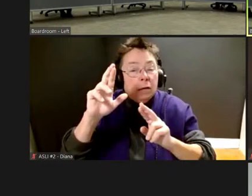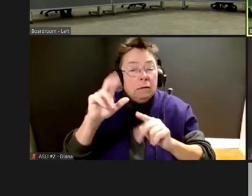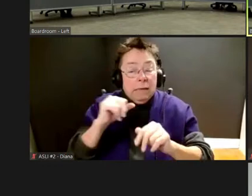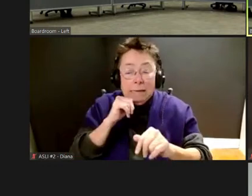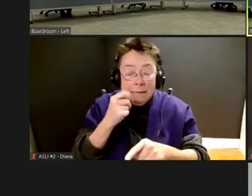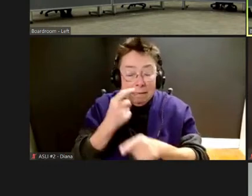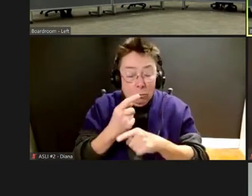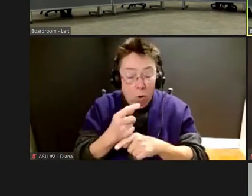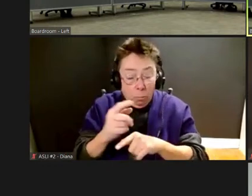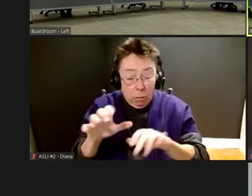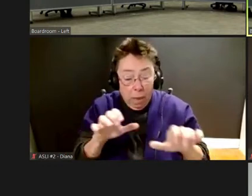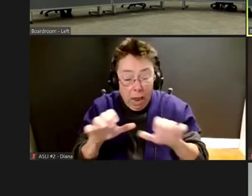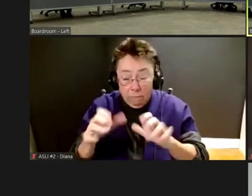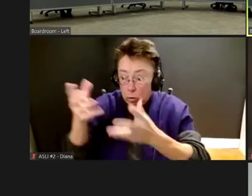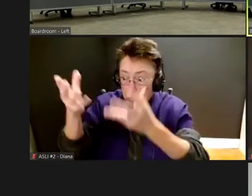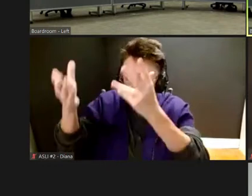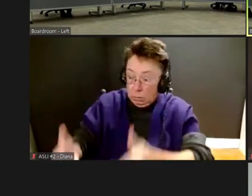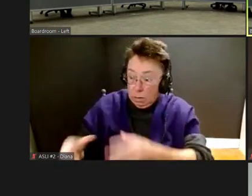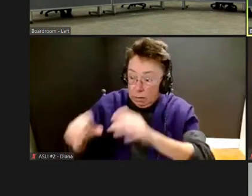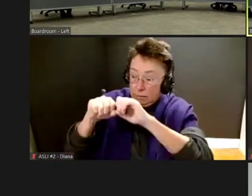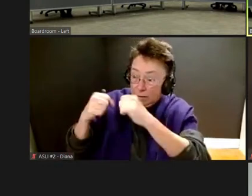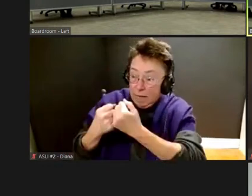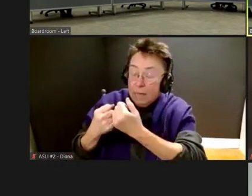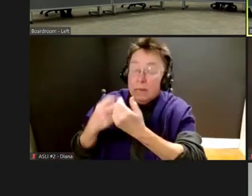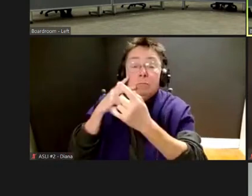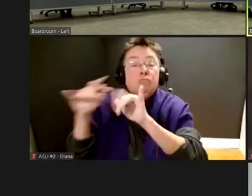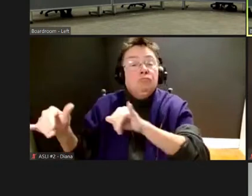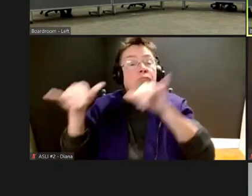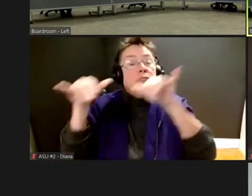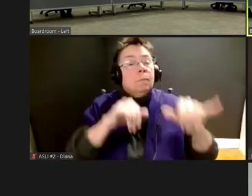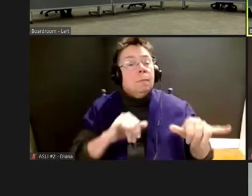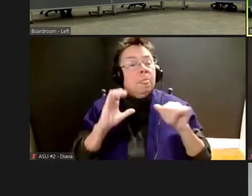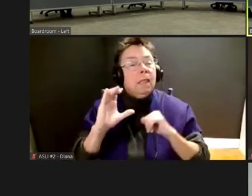our society, you also see it on CTA.